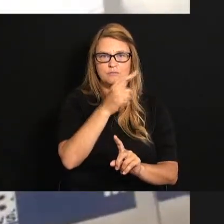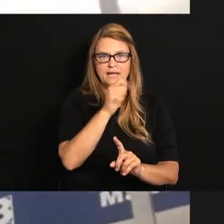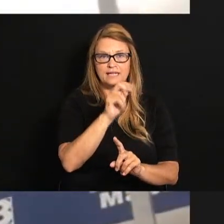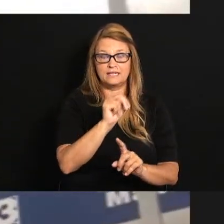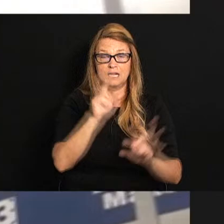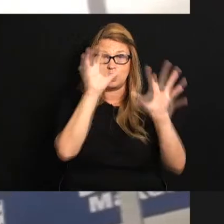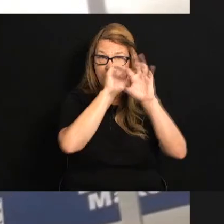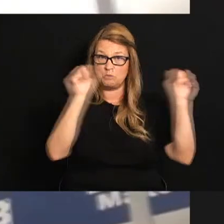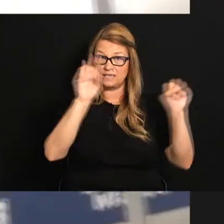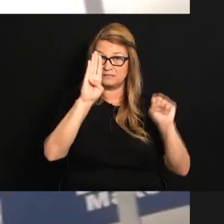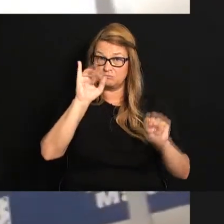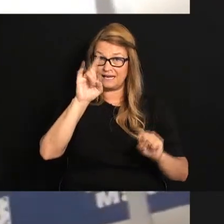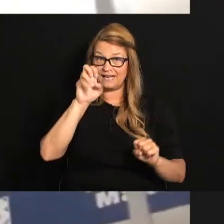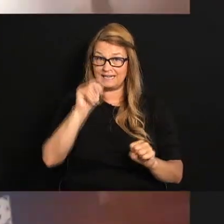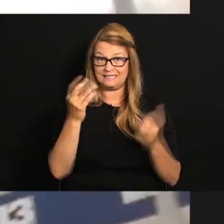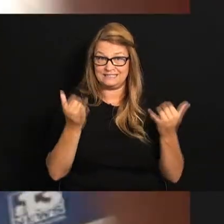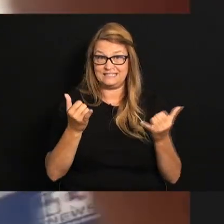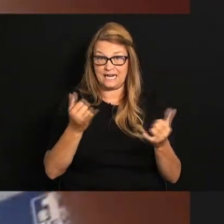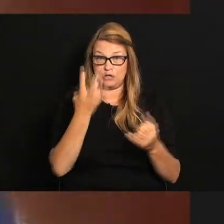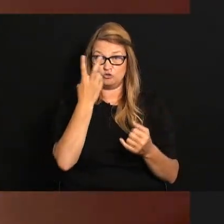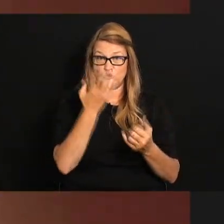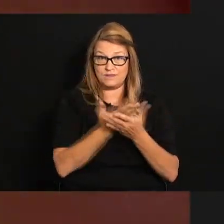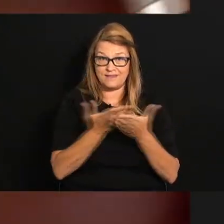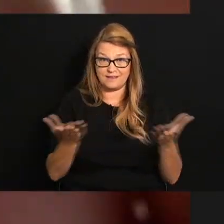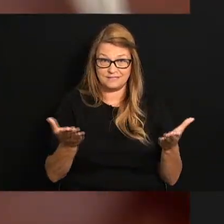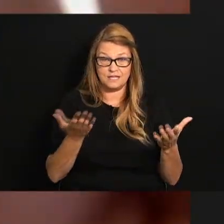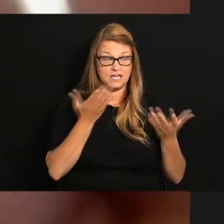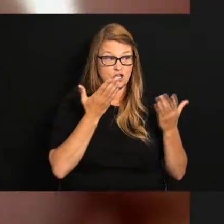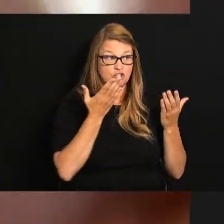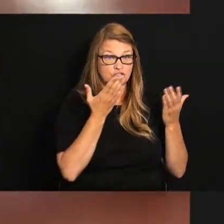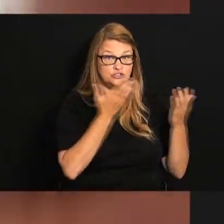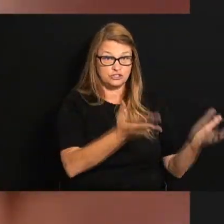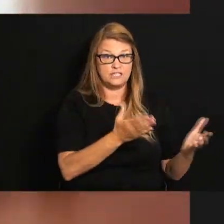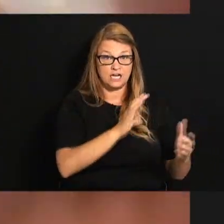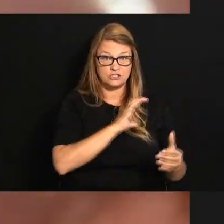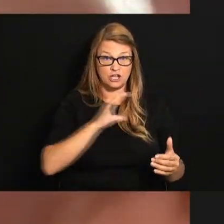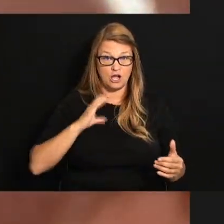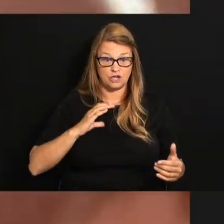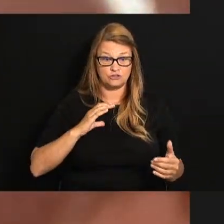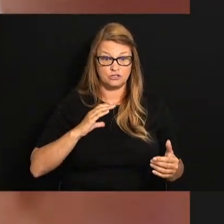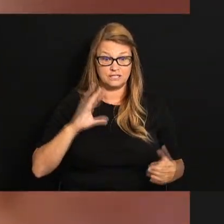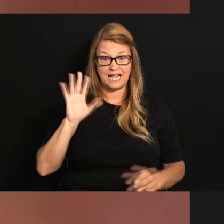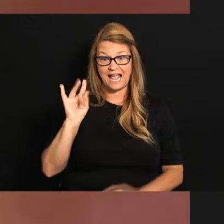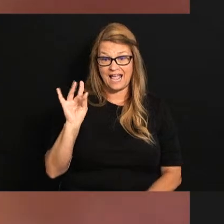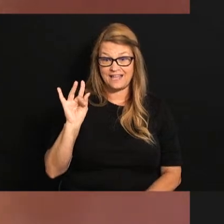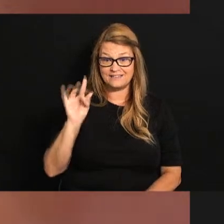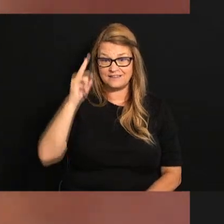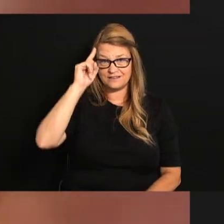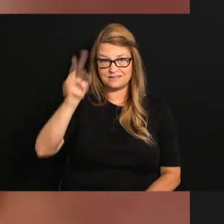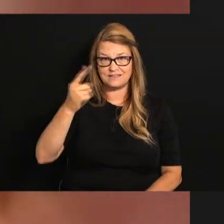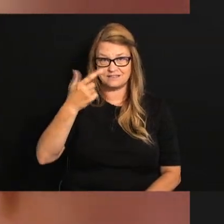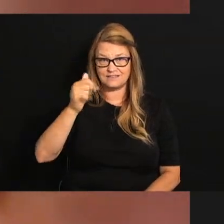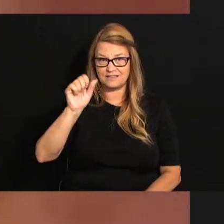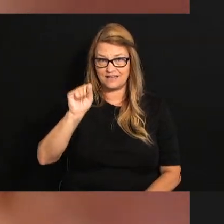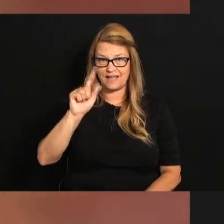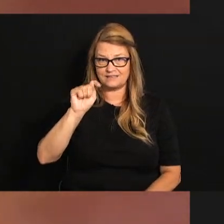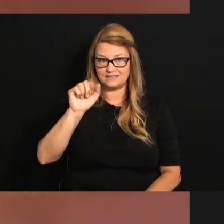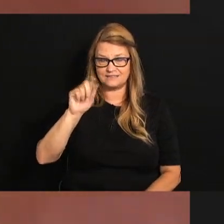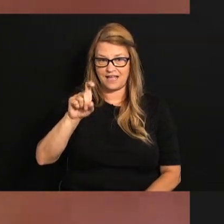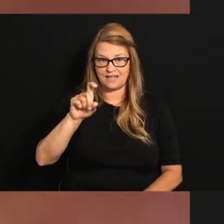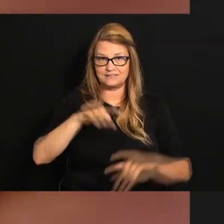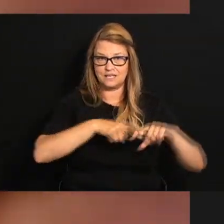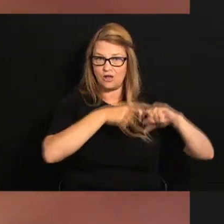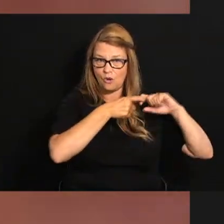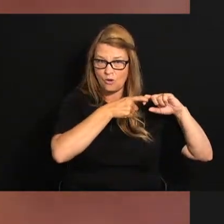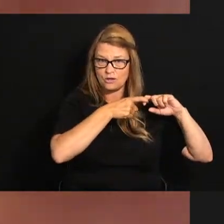President Biden is going to do today is two things. He's going to suggest Congress suspend the 18-cent gas tax at the federal level, but he's also